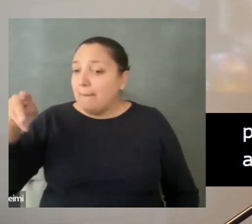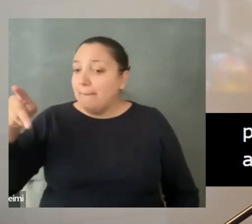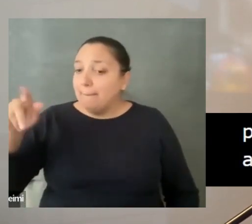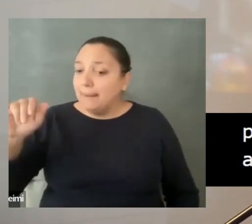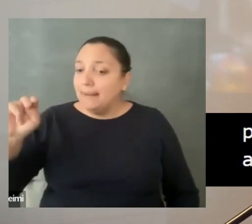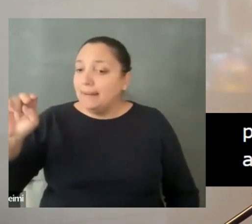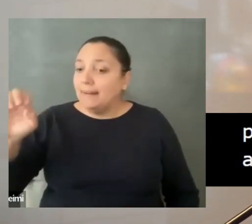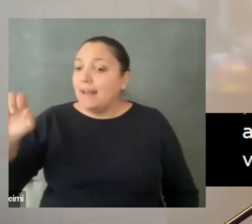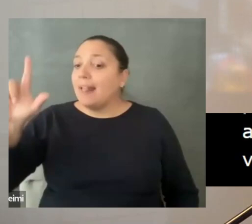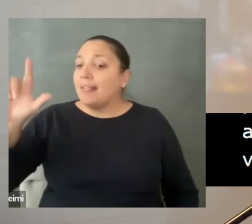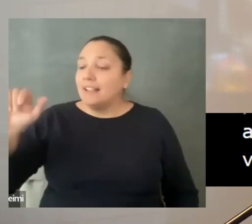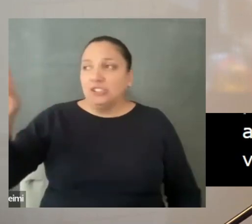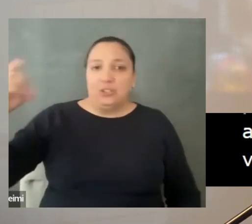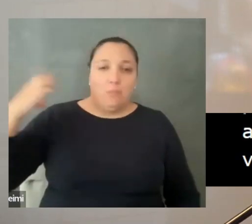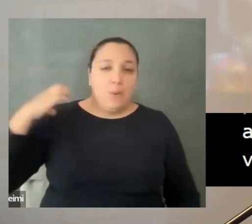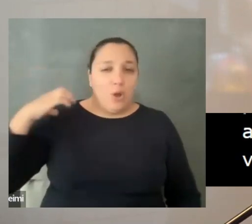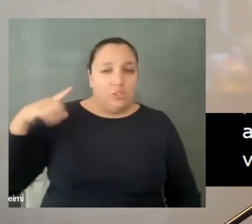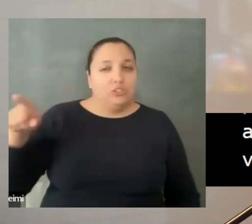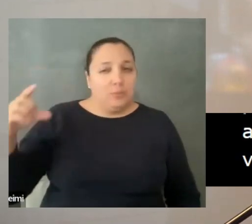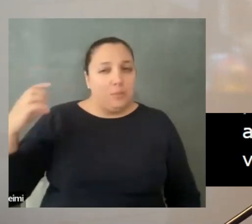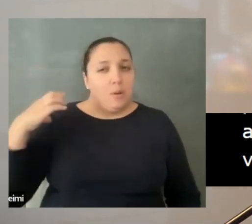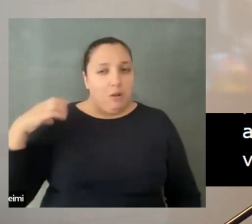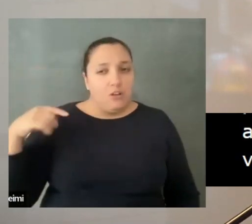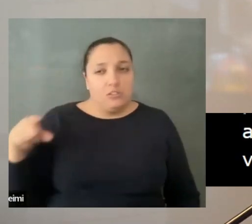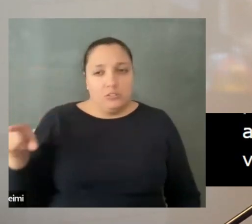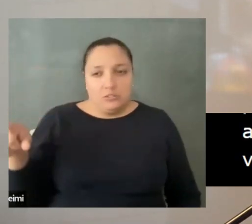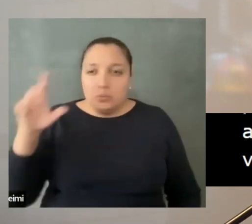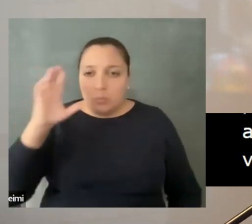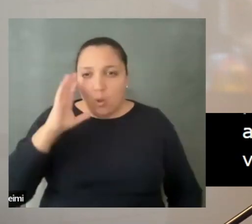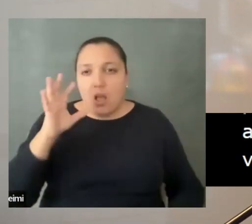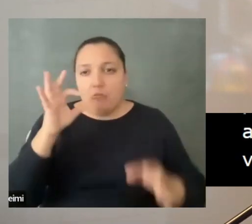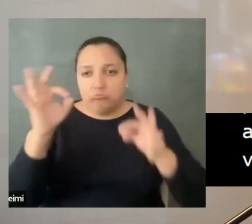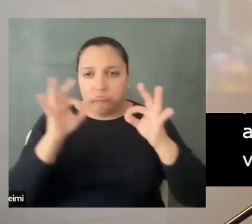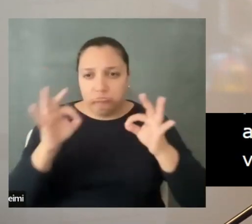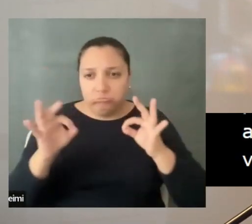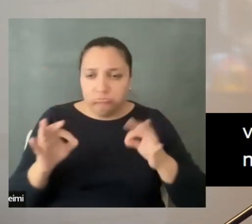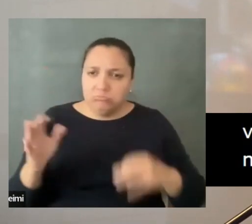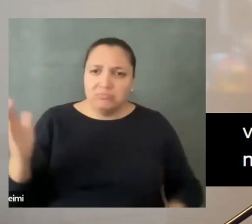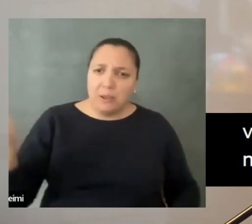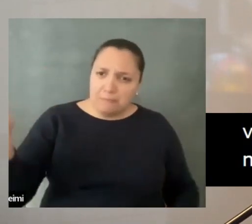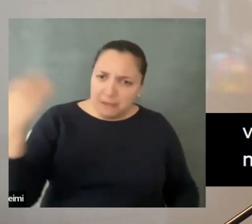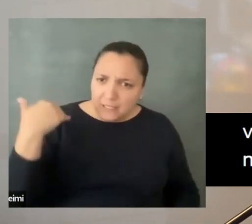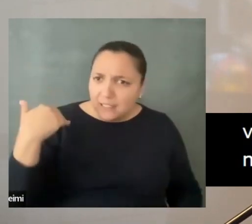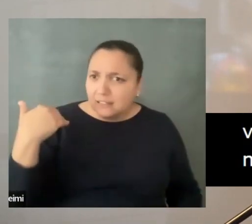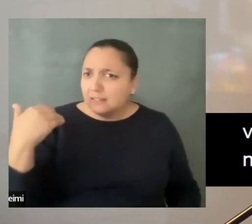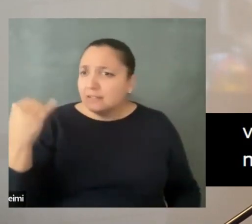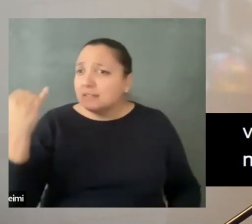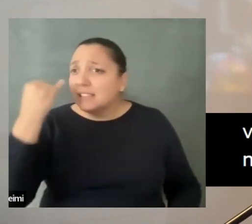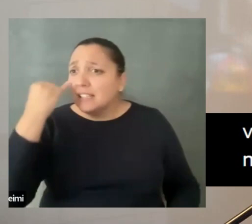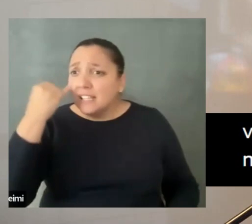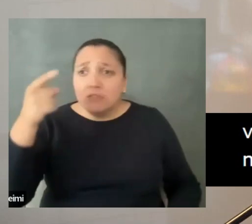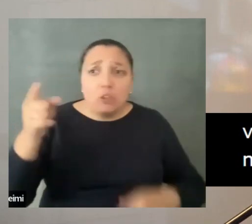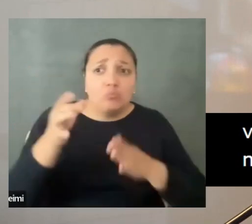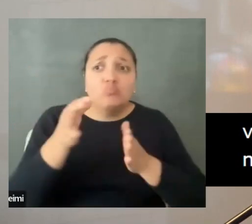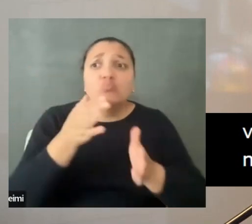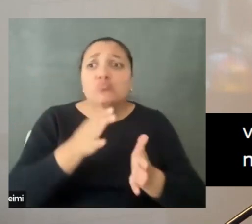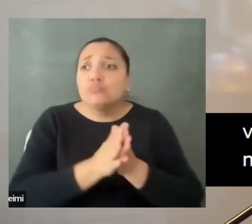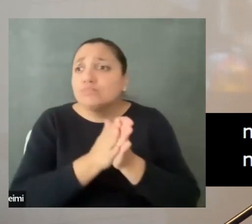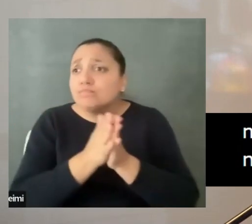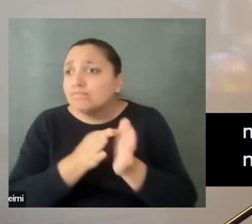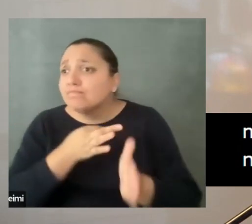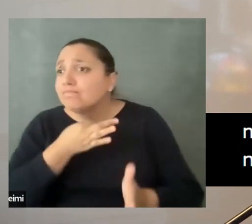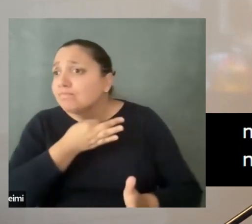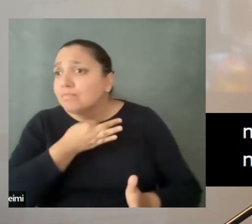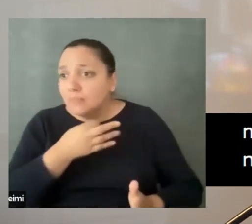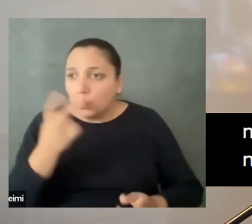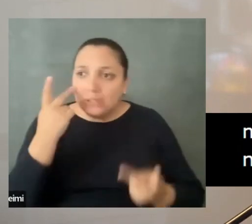a boss. So she'll be doing her thing. Come on in. All of you who want to come on in, come on in. We see you on the other